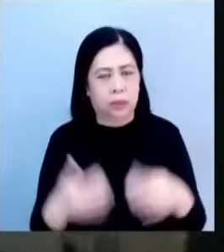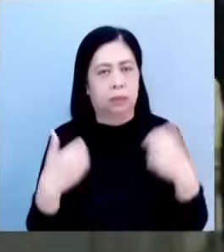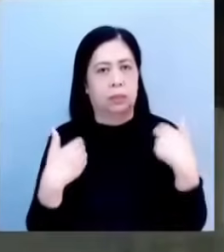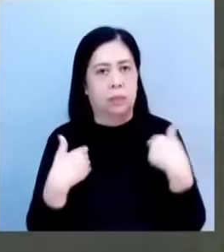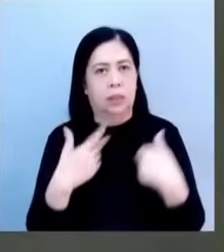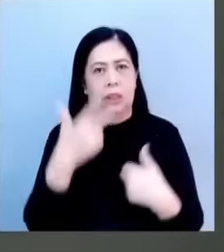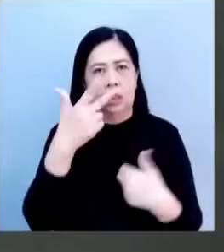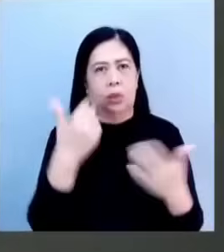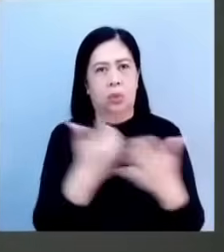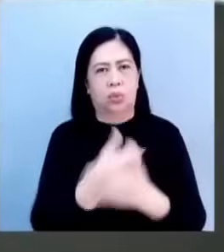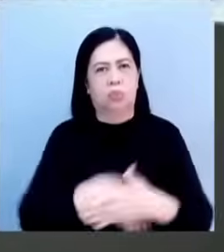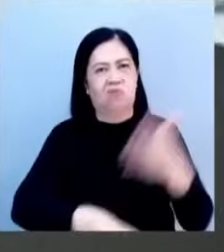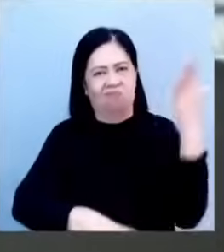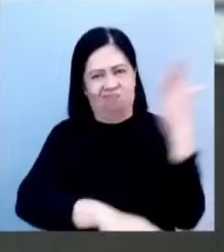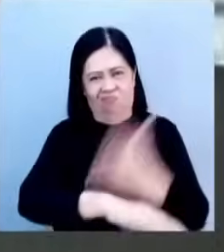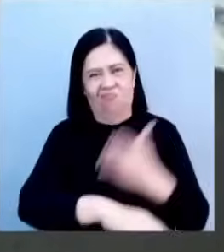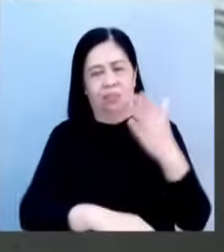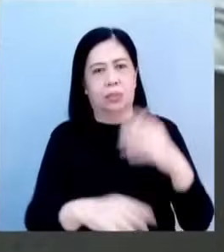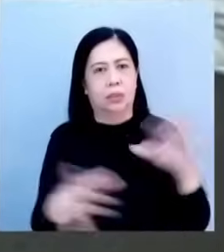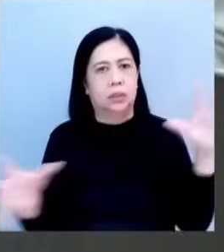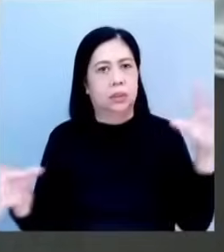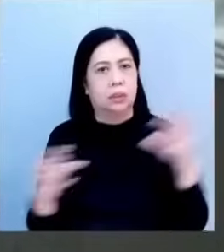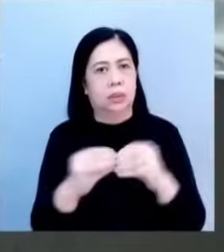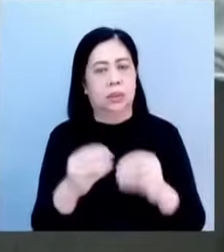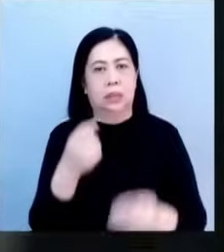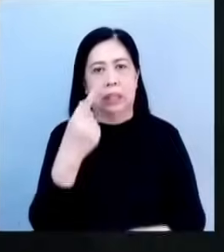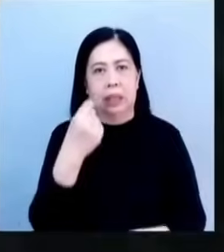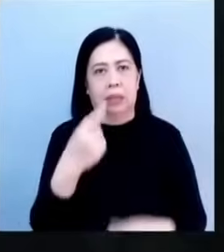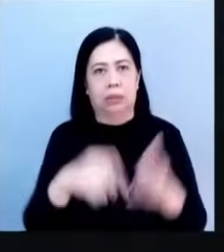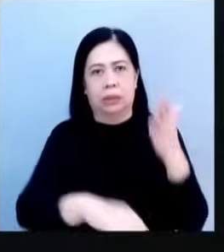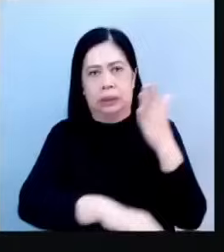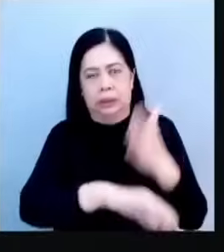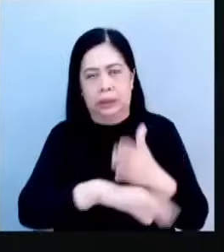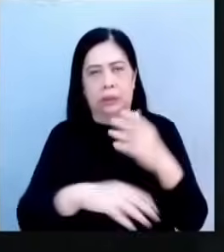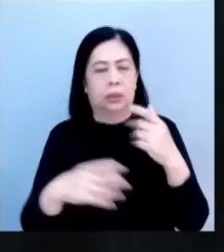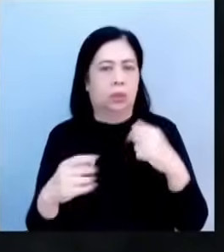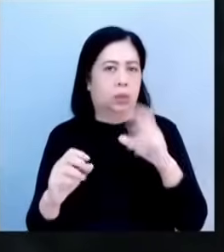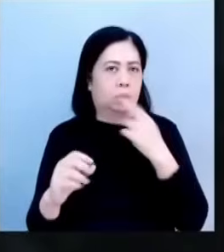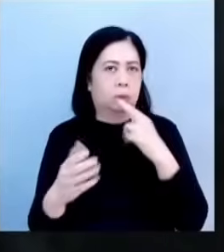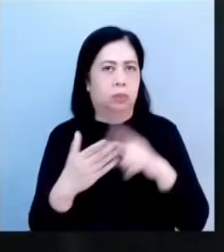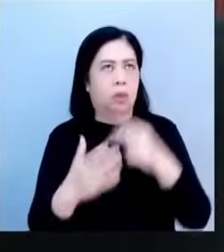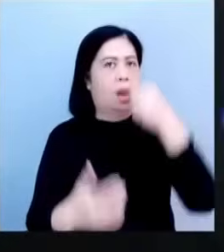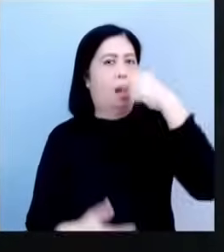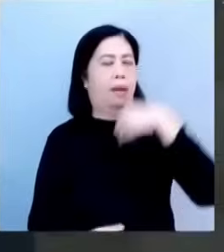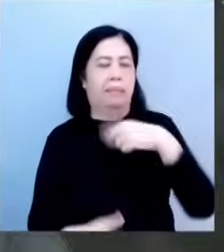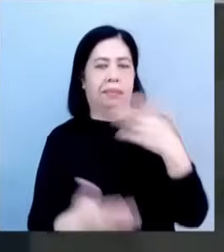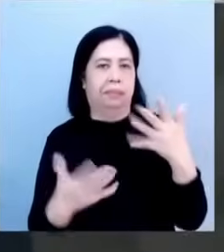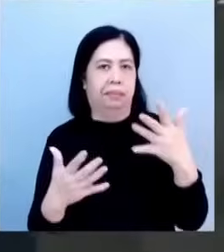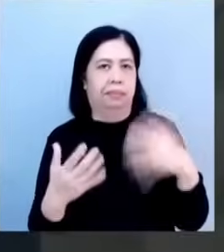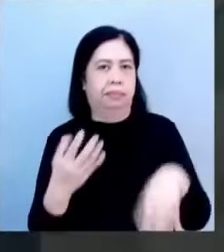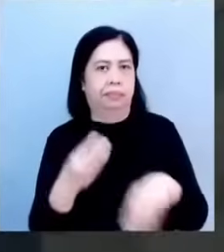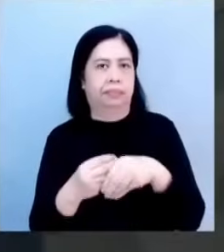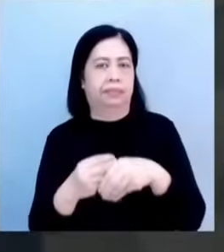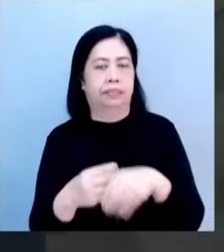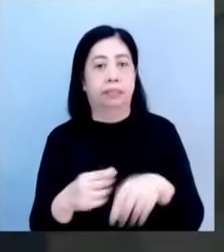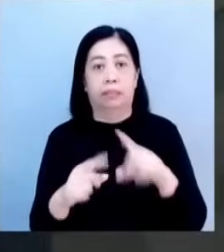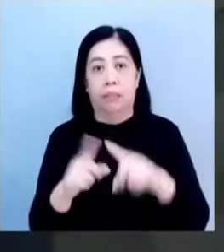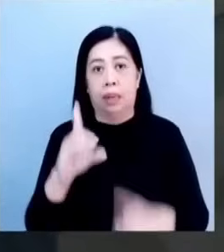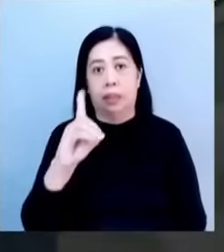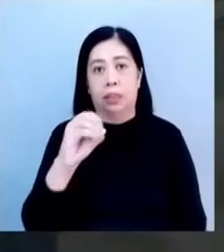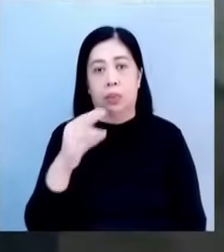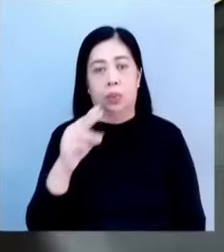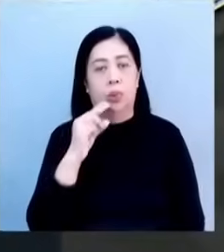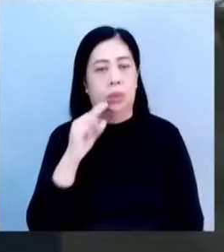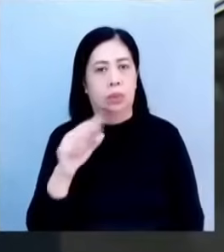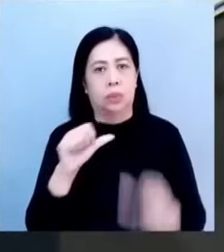new amputation cases, which totaled to 11. No reports of ingestion so far, but the DOH said they will continue